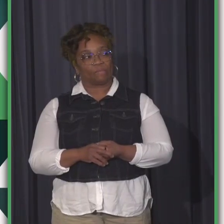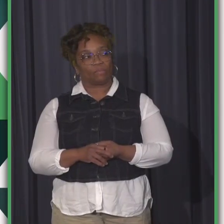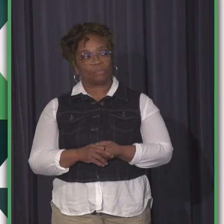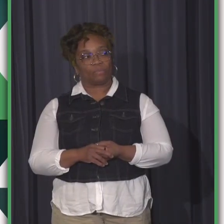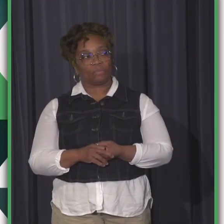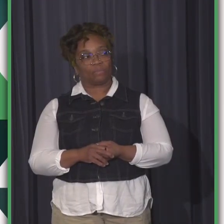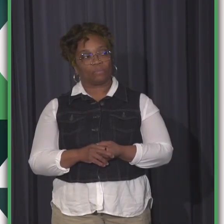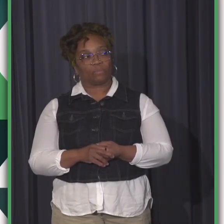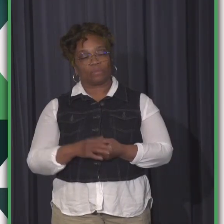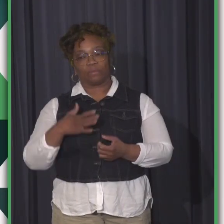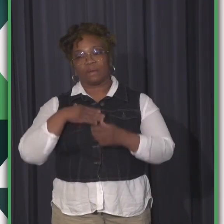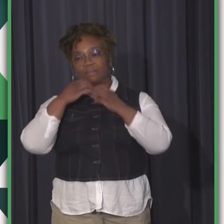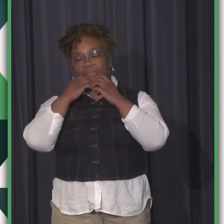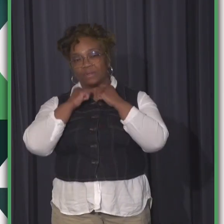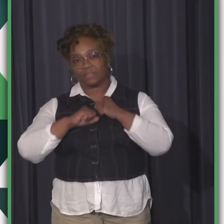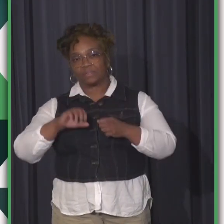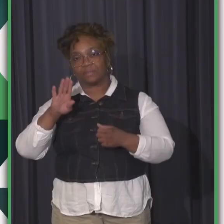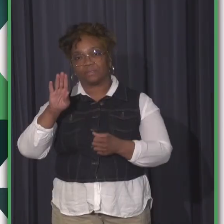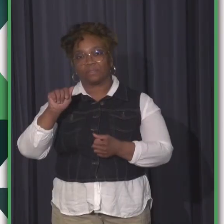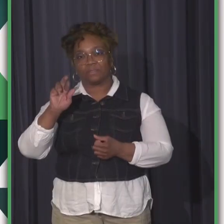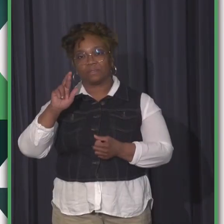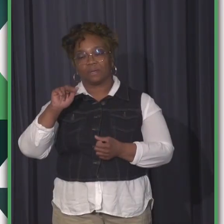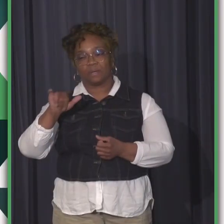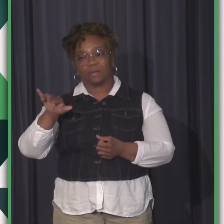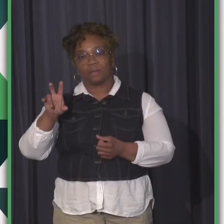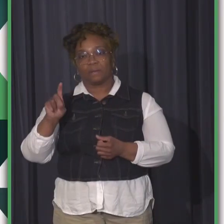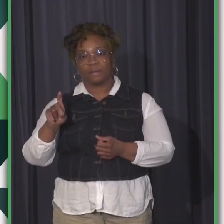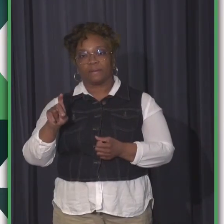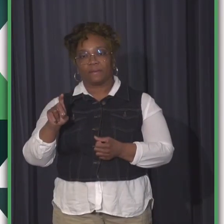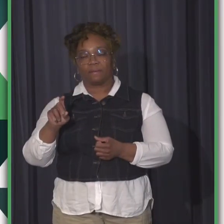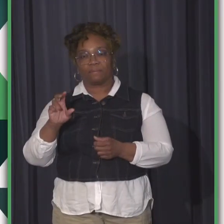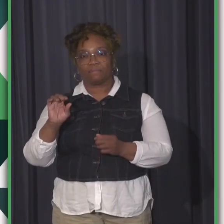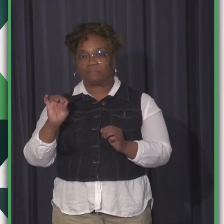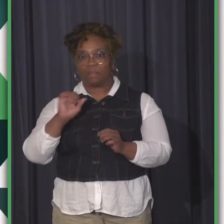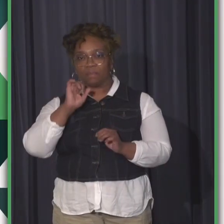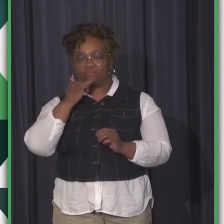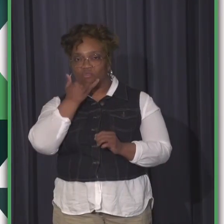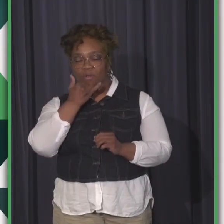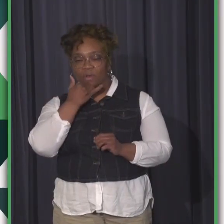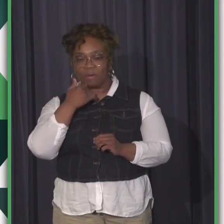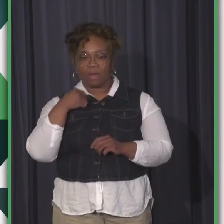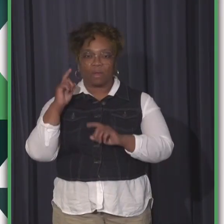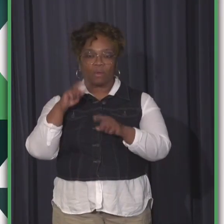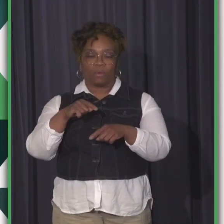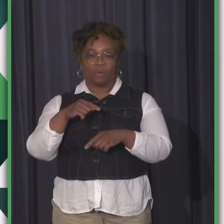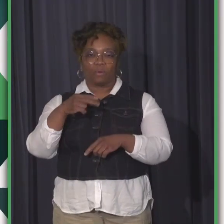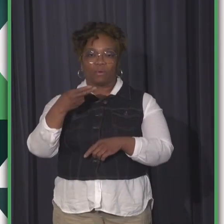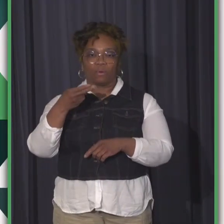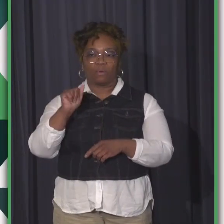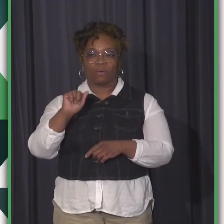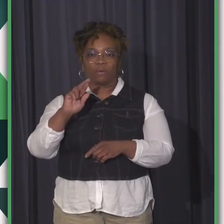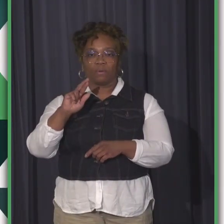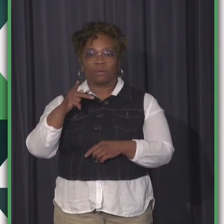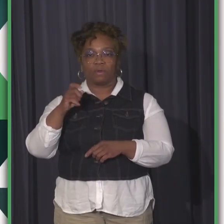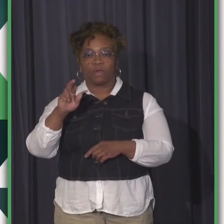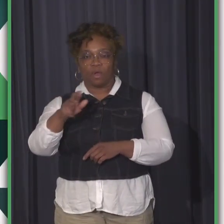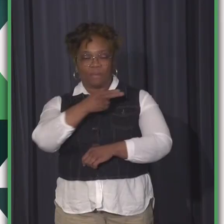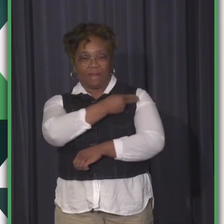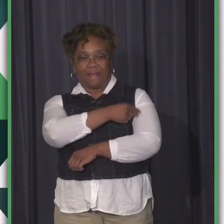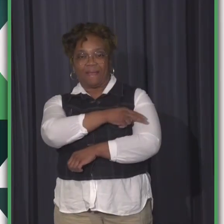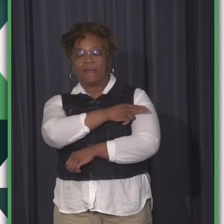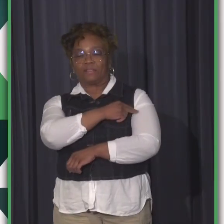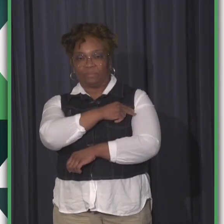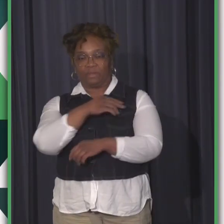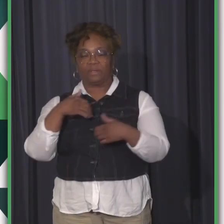Nothing wrong, nothing wrong. But the young man, I was at Harper Hospital the other day, and I spoke to the young man, to speak to him. He's the